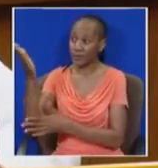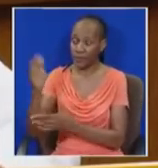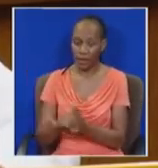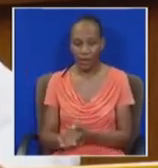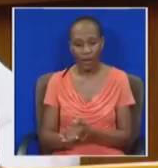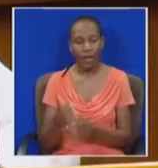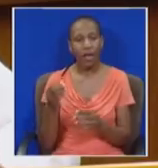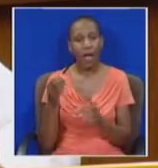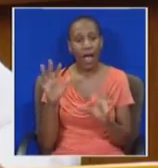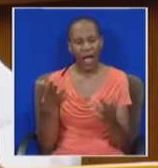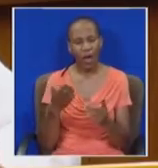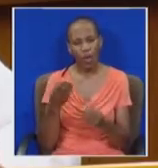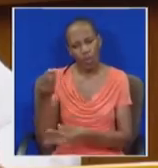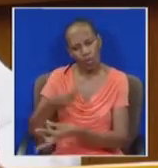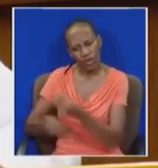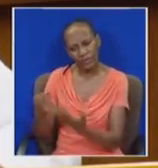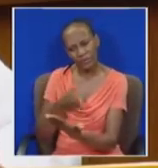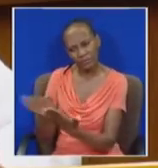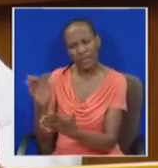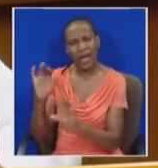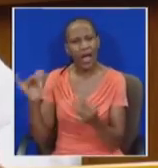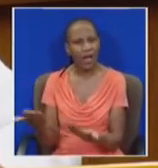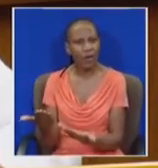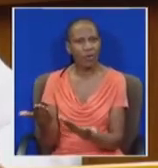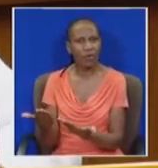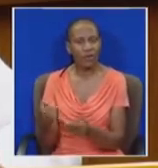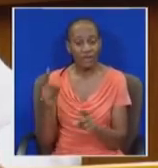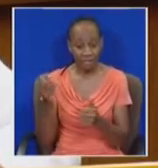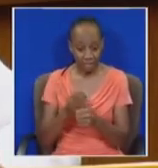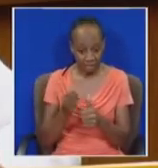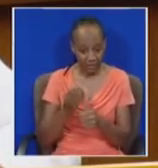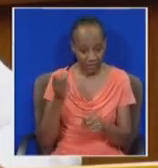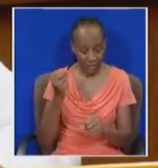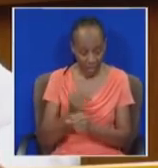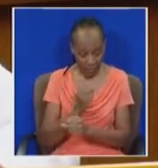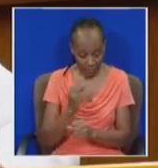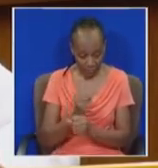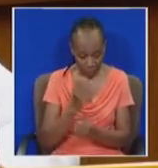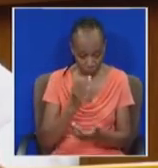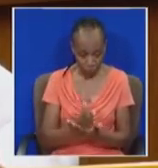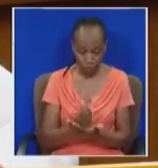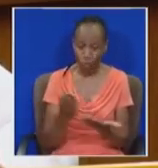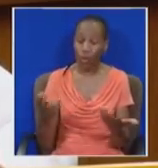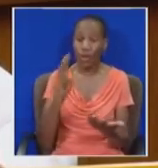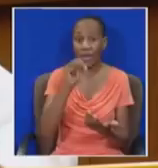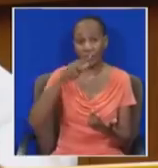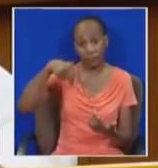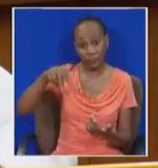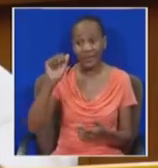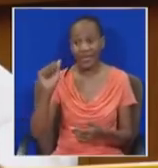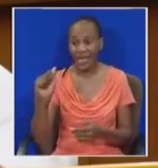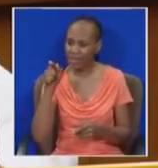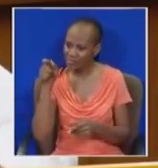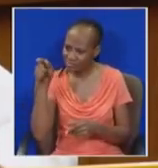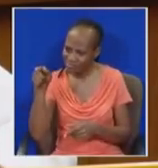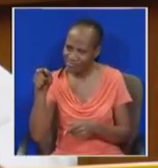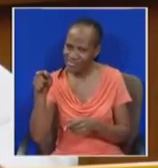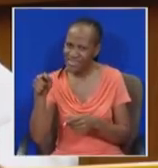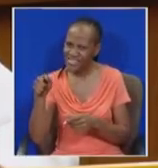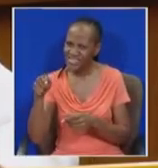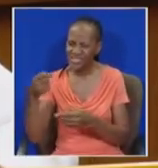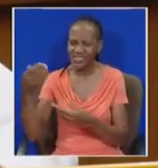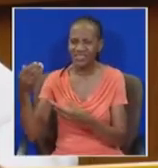battle against corruption will not succeed while our crime-fighting, investigative and prosecuting authorities continue to be